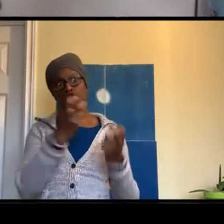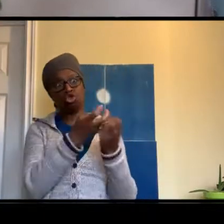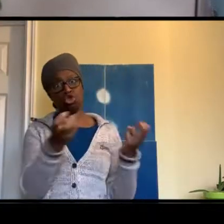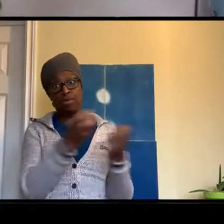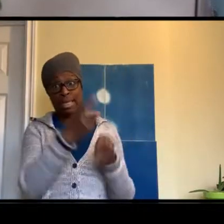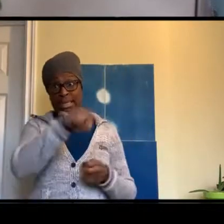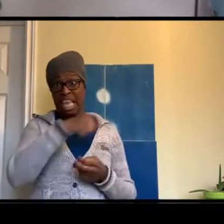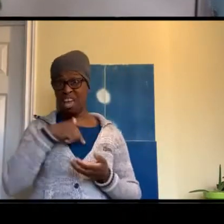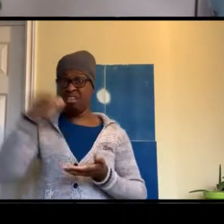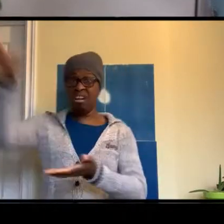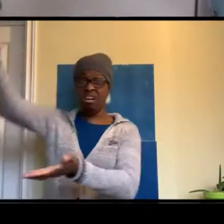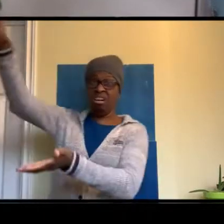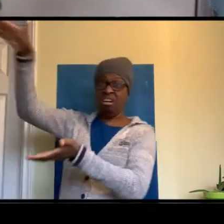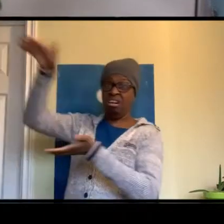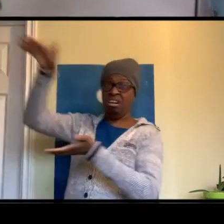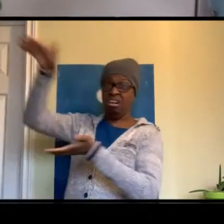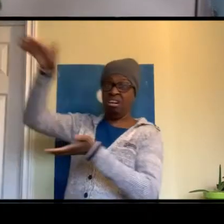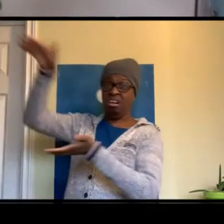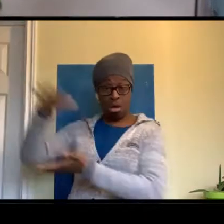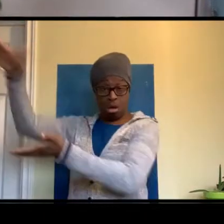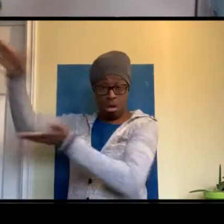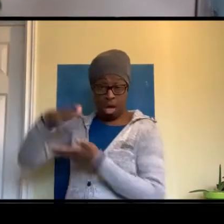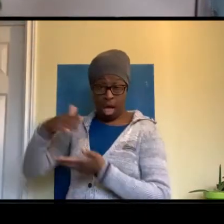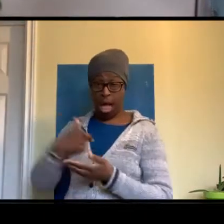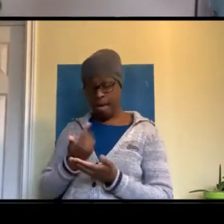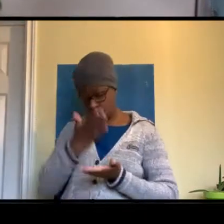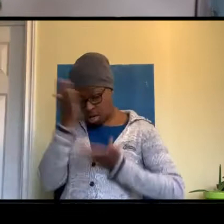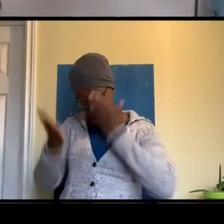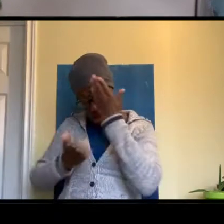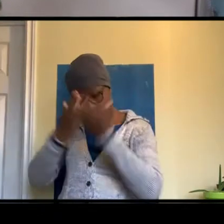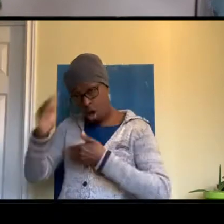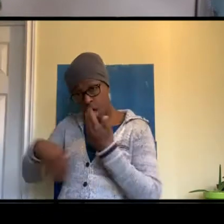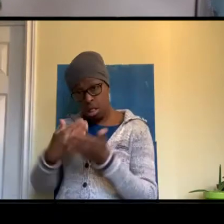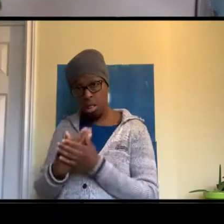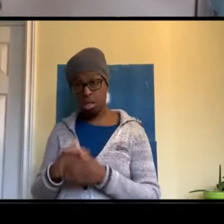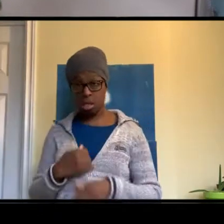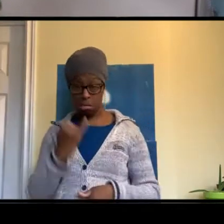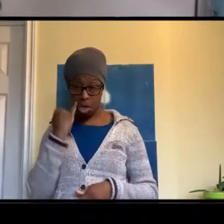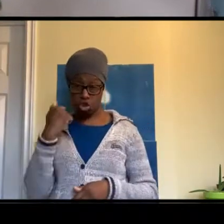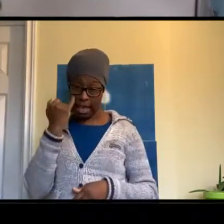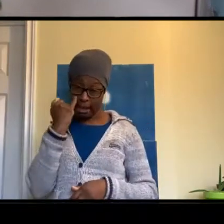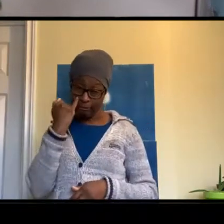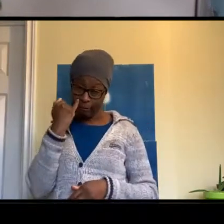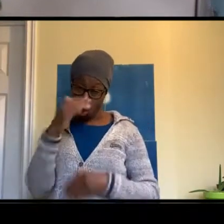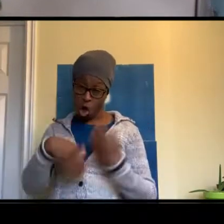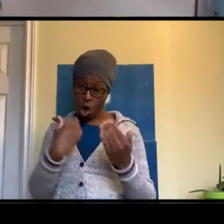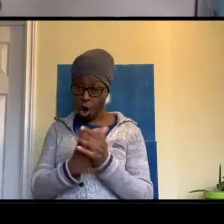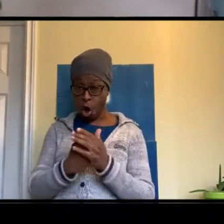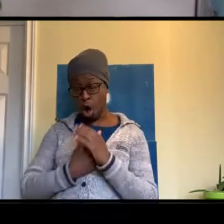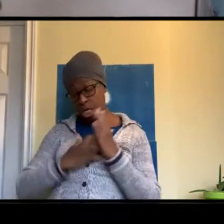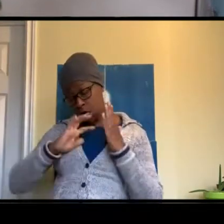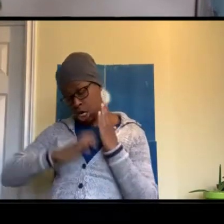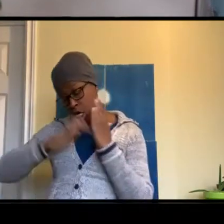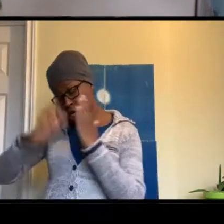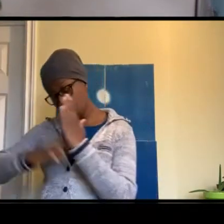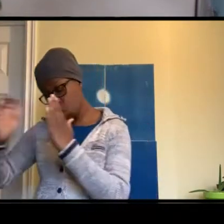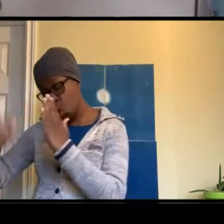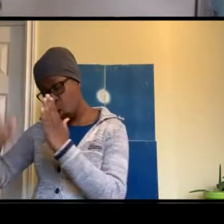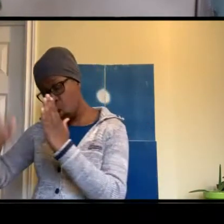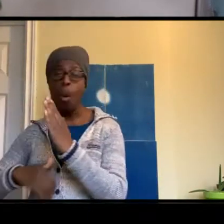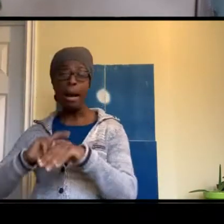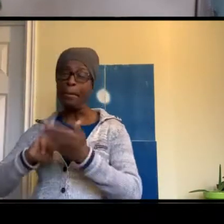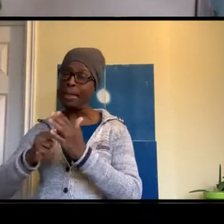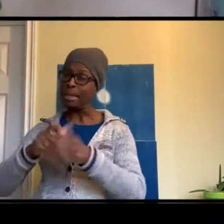100 applications sitting next to you that you have to go through in a day. It's a lot of work. So short,